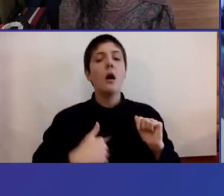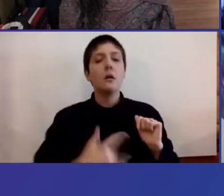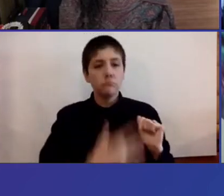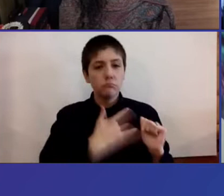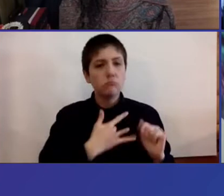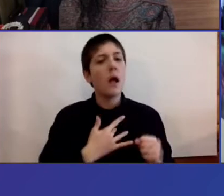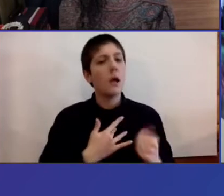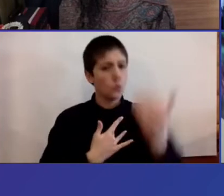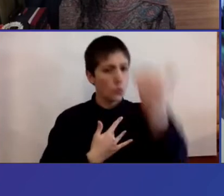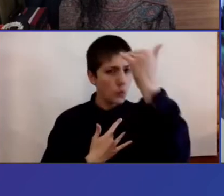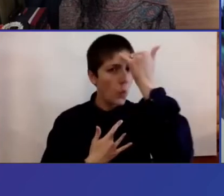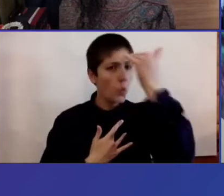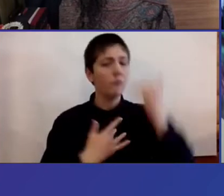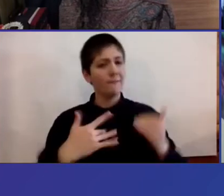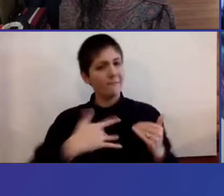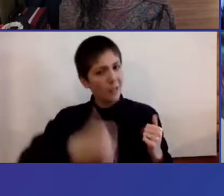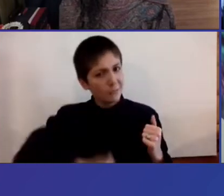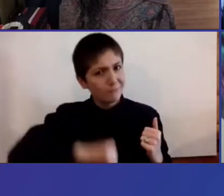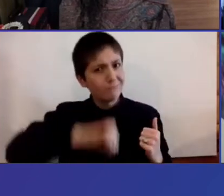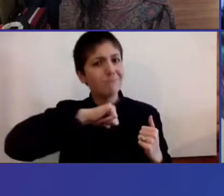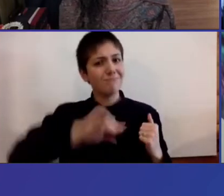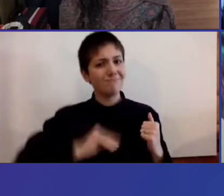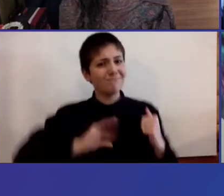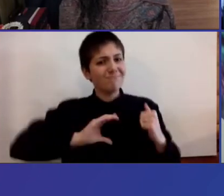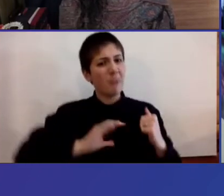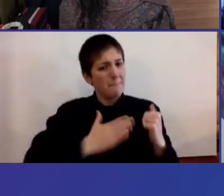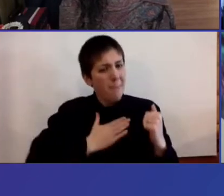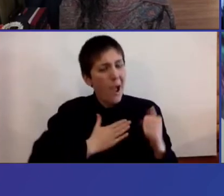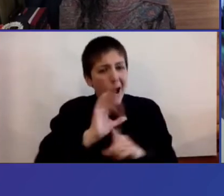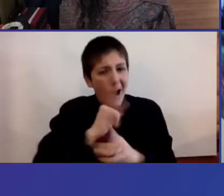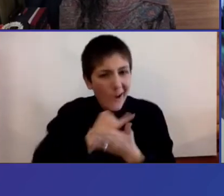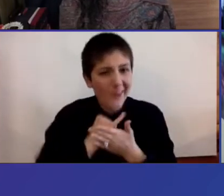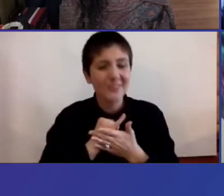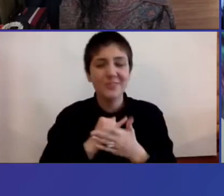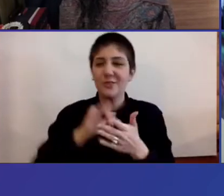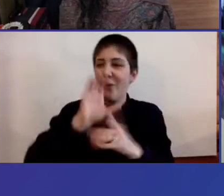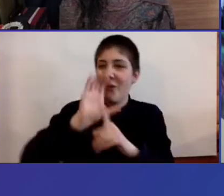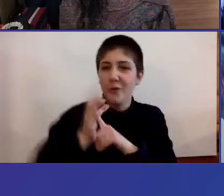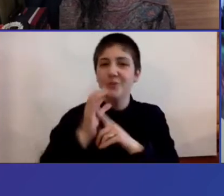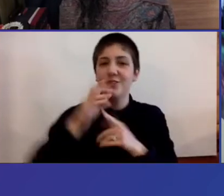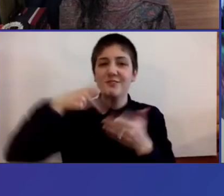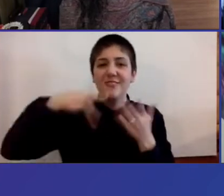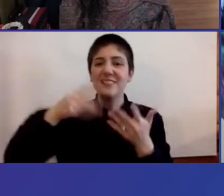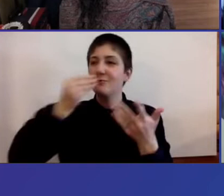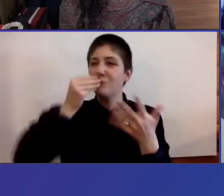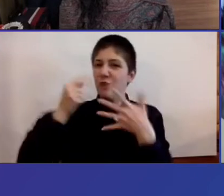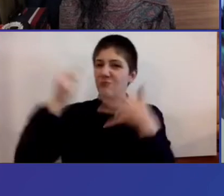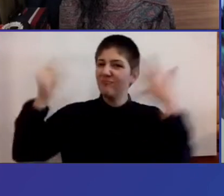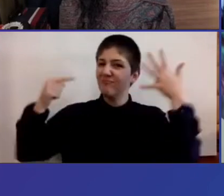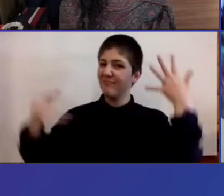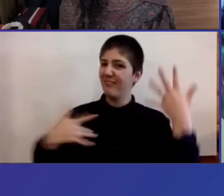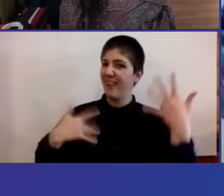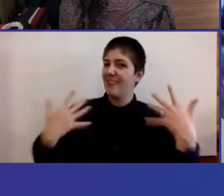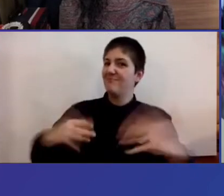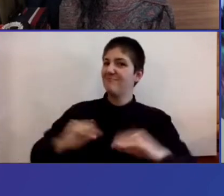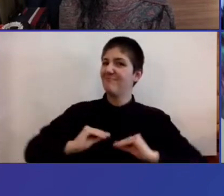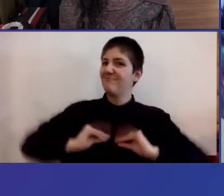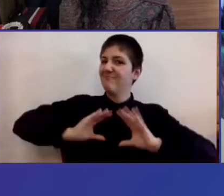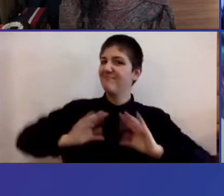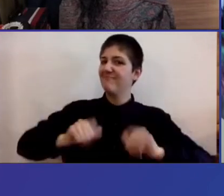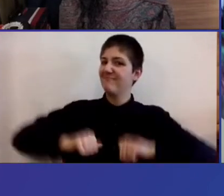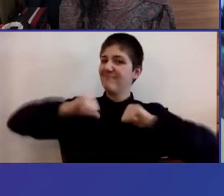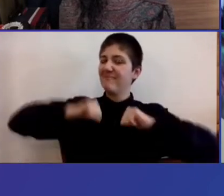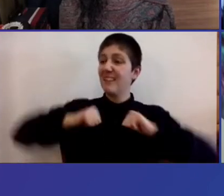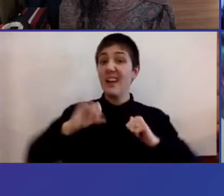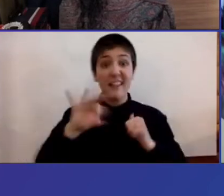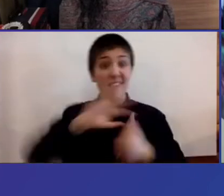the achievements and your history and your arts and your dance, your culture, your foods, all of these things. If you don't understand that or